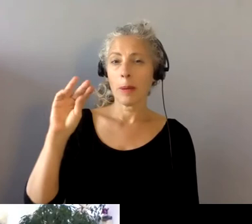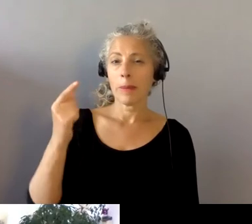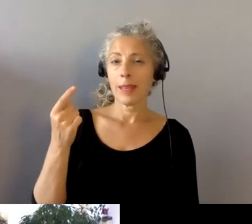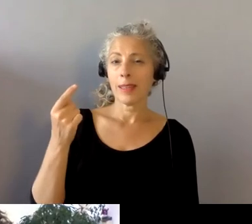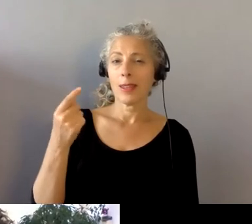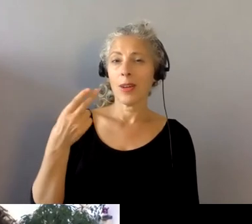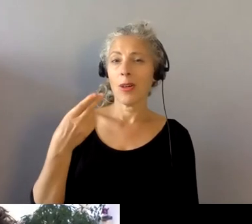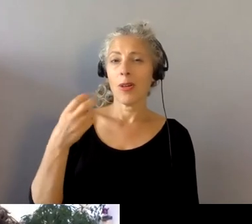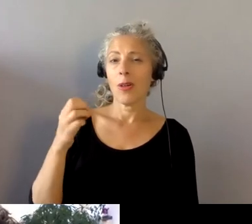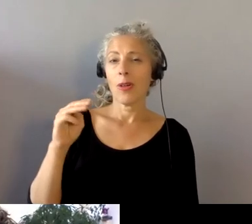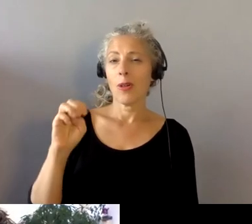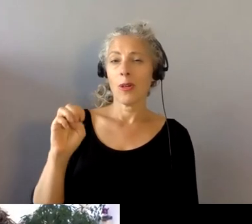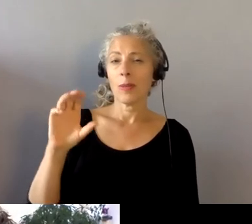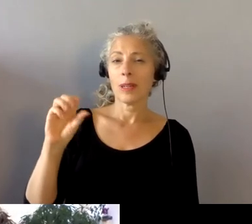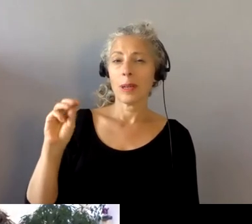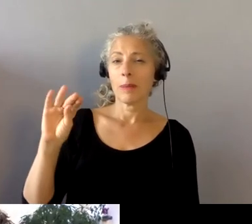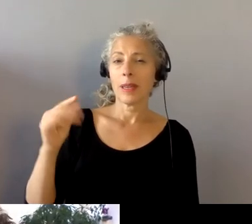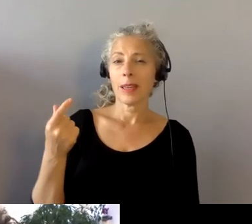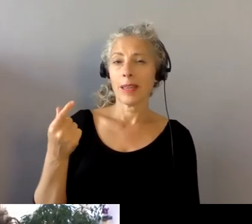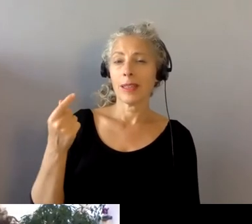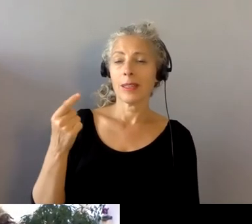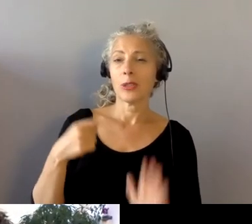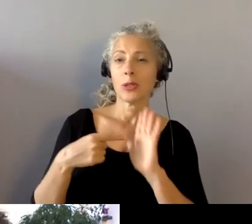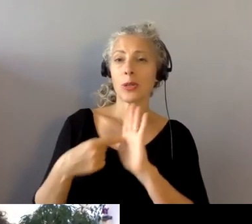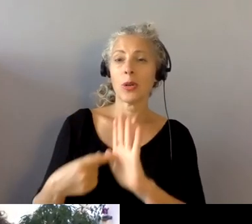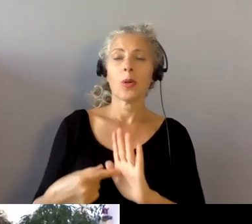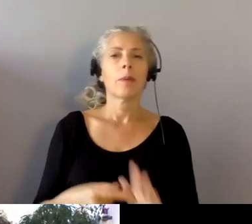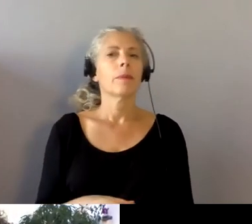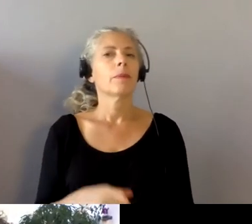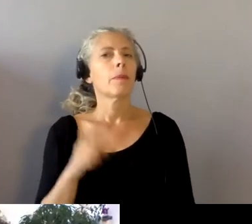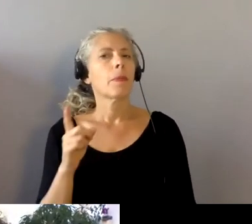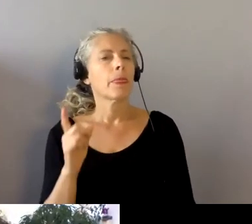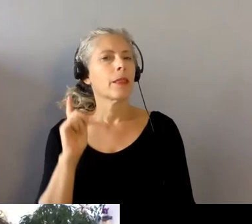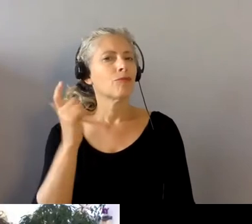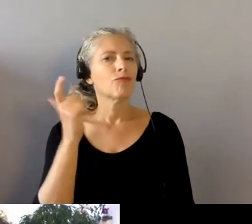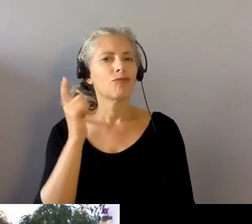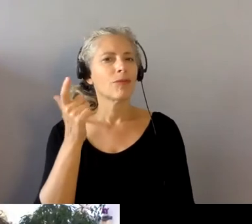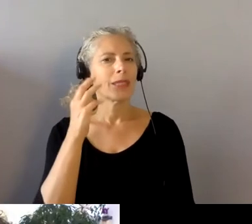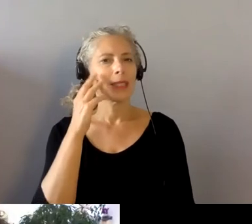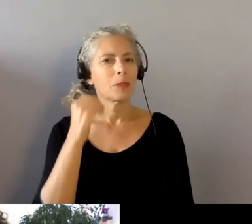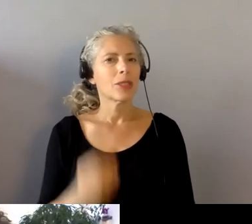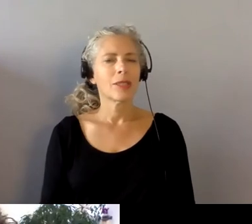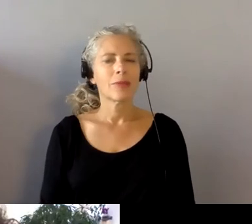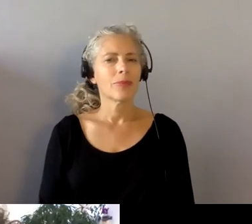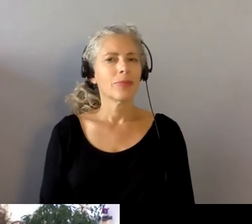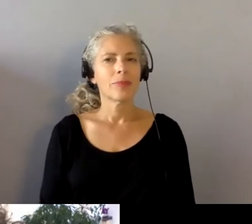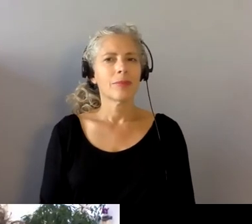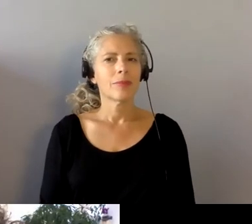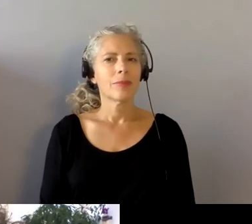up. Tell us a little bit about that. That was an amazing experience.